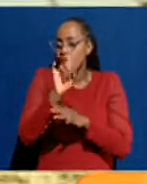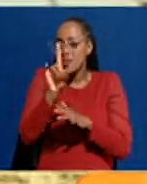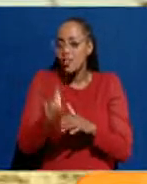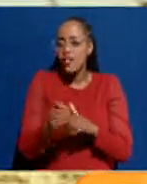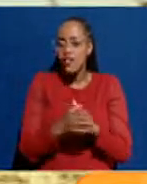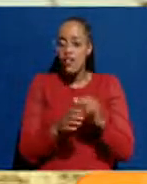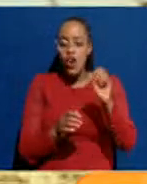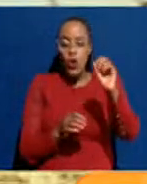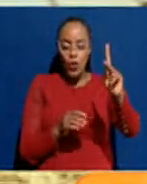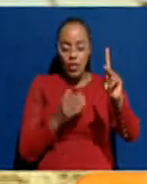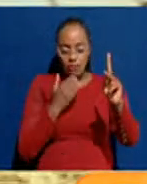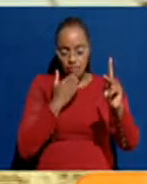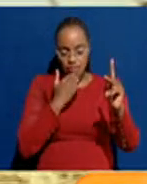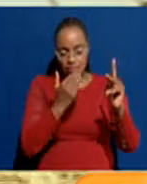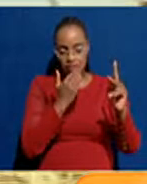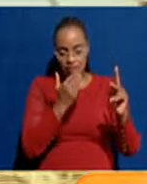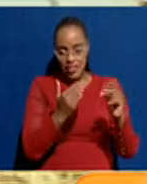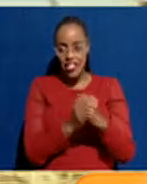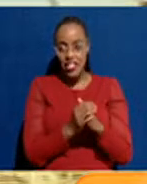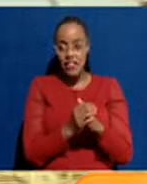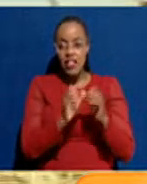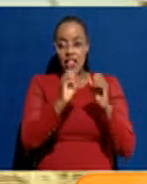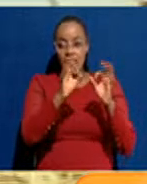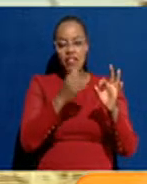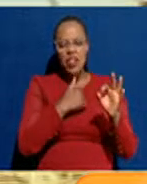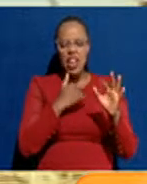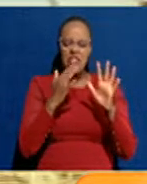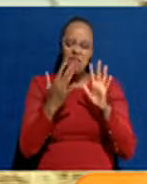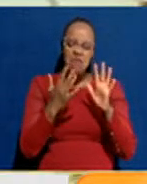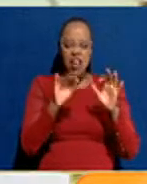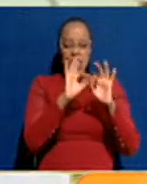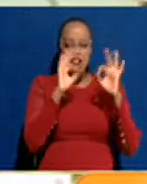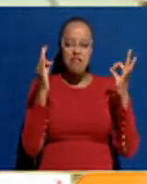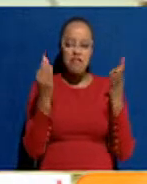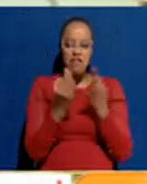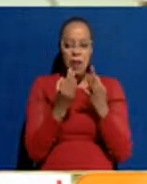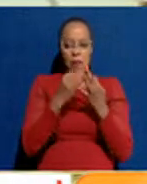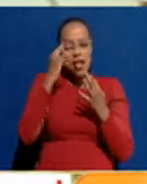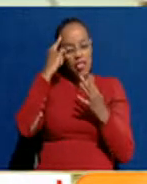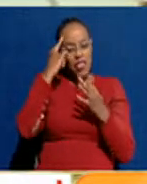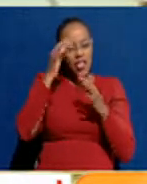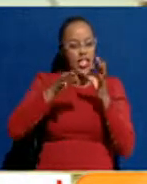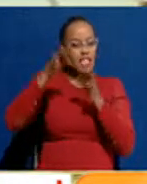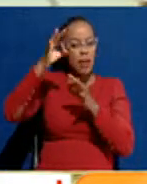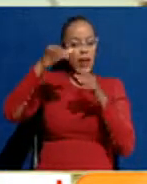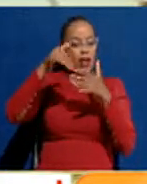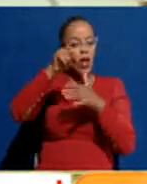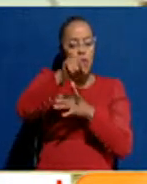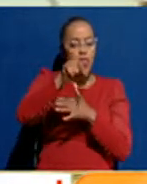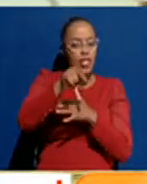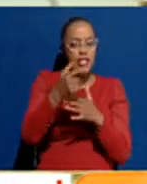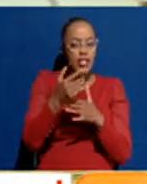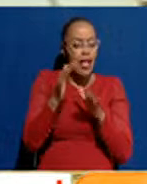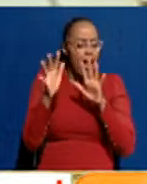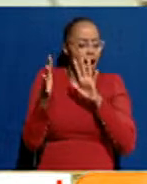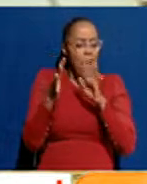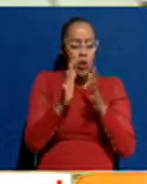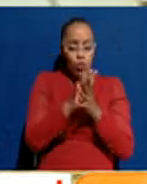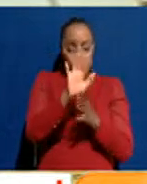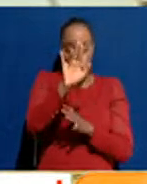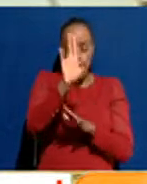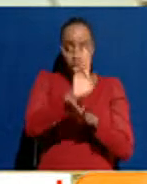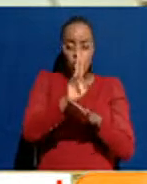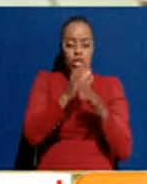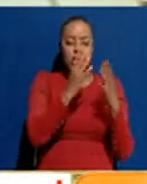Thank you so much, Sam. If you have a model family, I think it will all depend on how that model is. Let me use